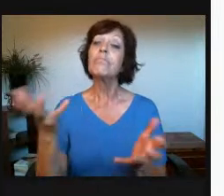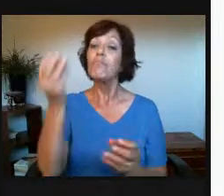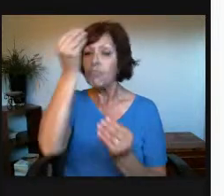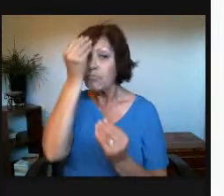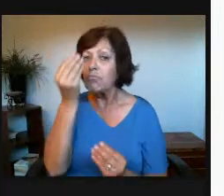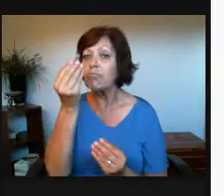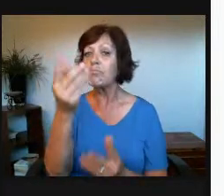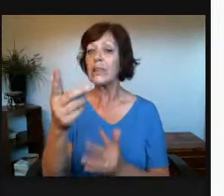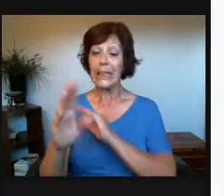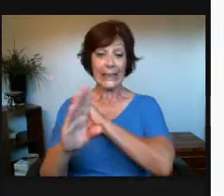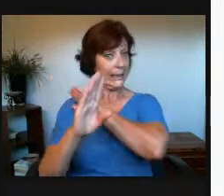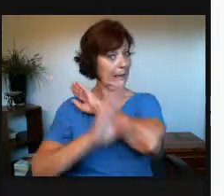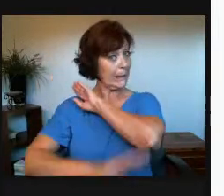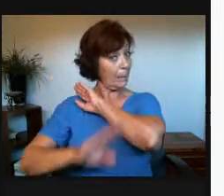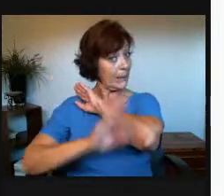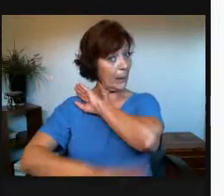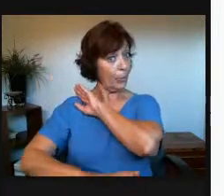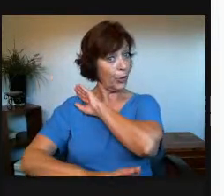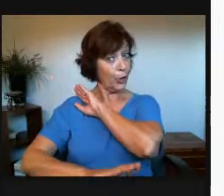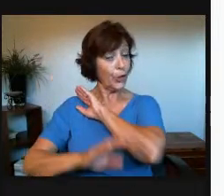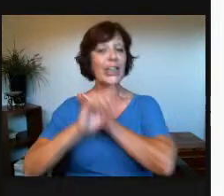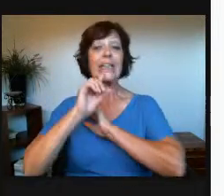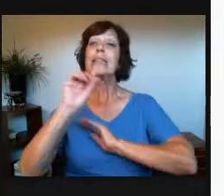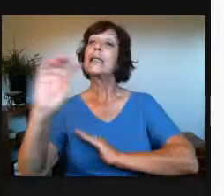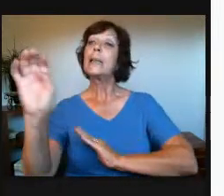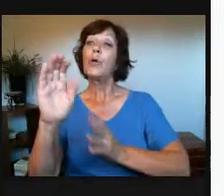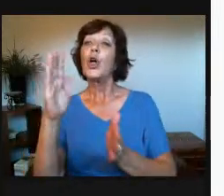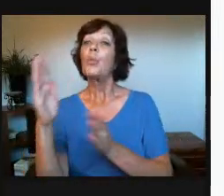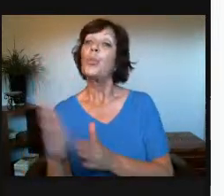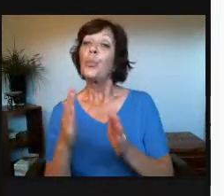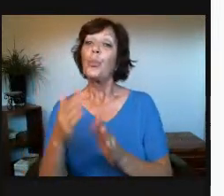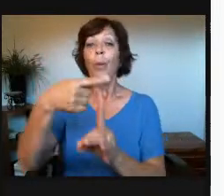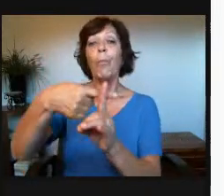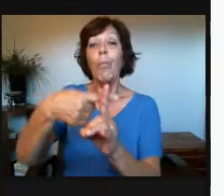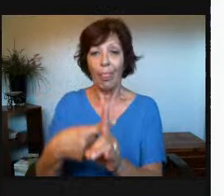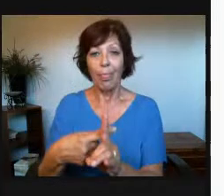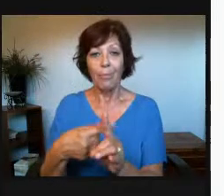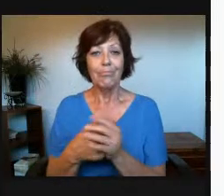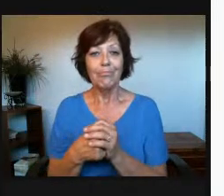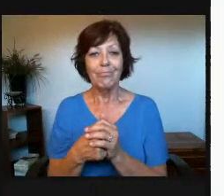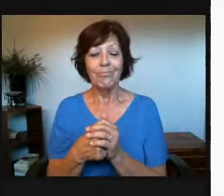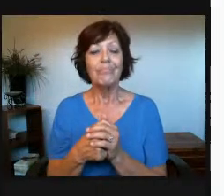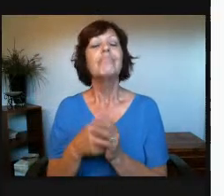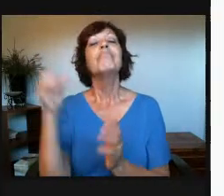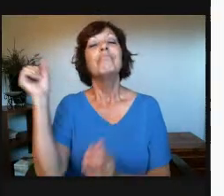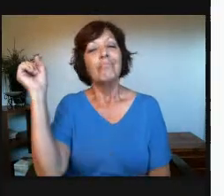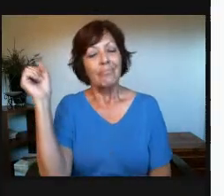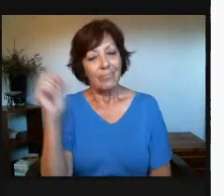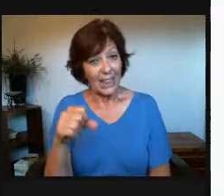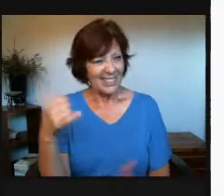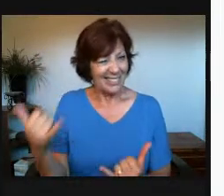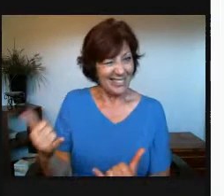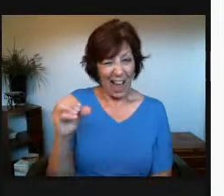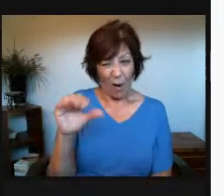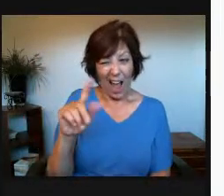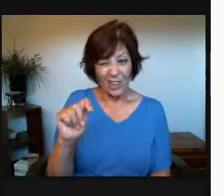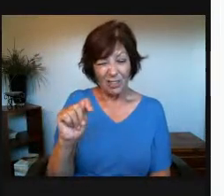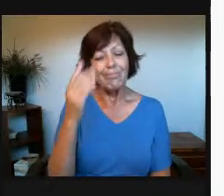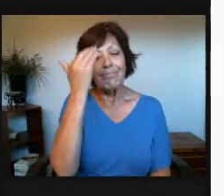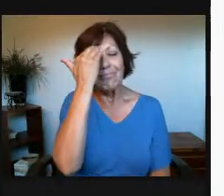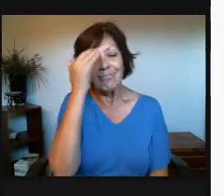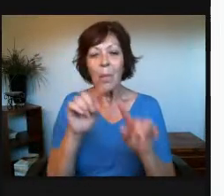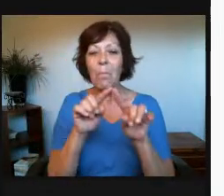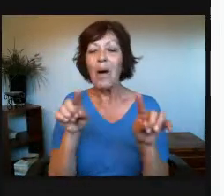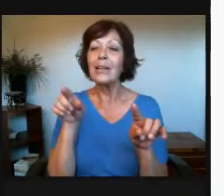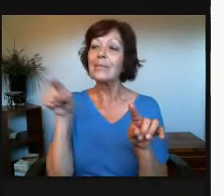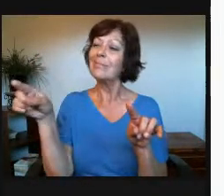that September is Emergency Preparedness Month. Granted, it is October, but Patty Ann